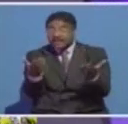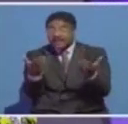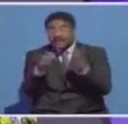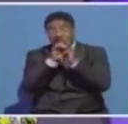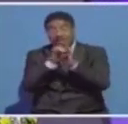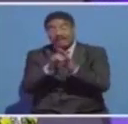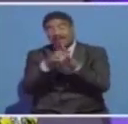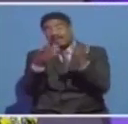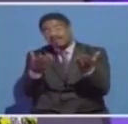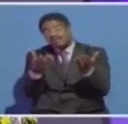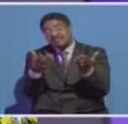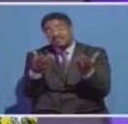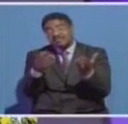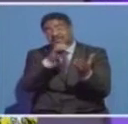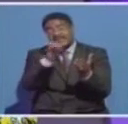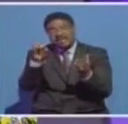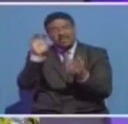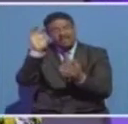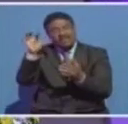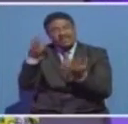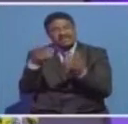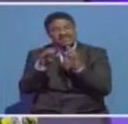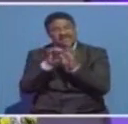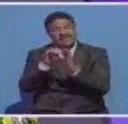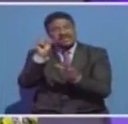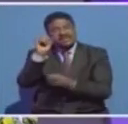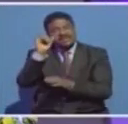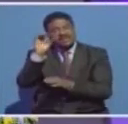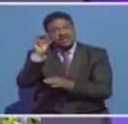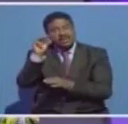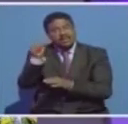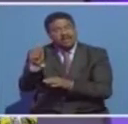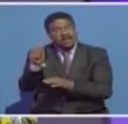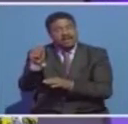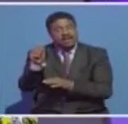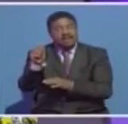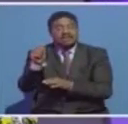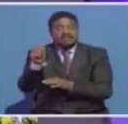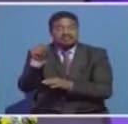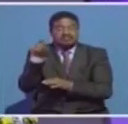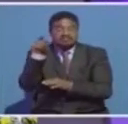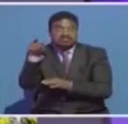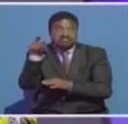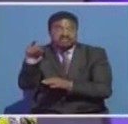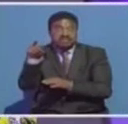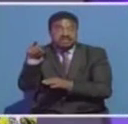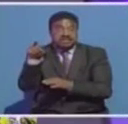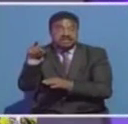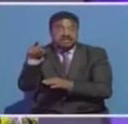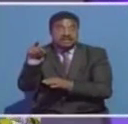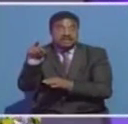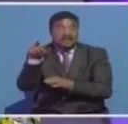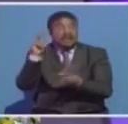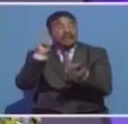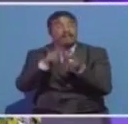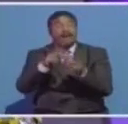in Mwandi and Sioma, which are flood-prone areas because they're in the plains, is a siren